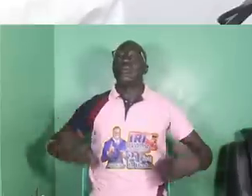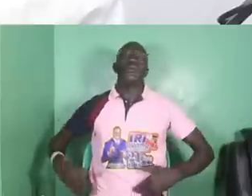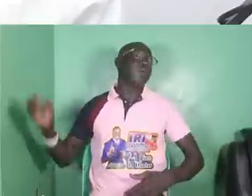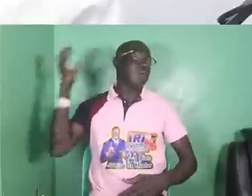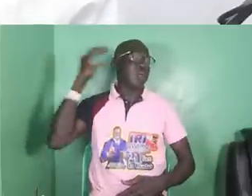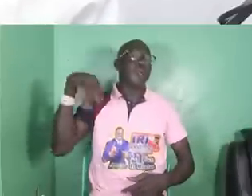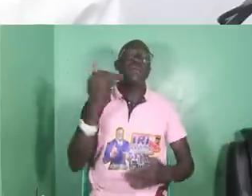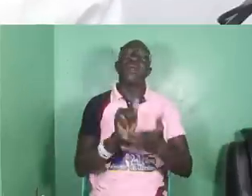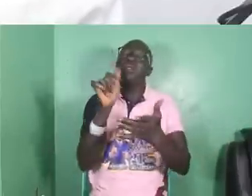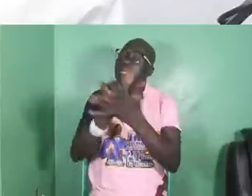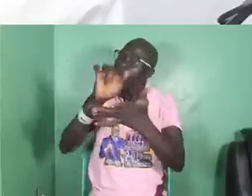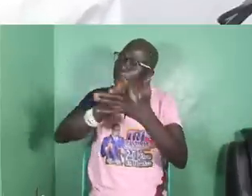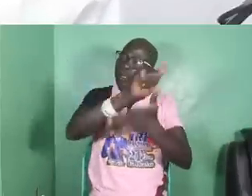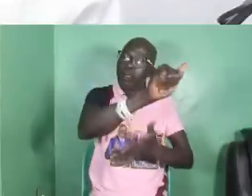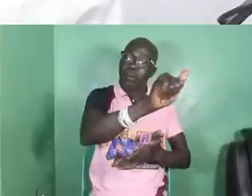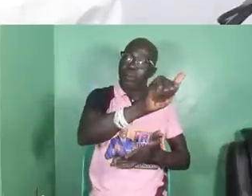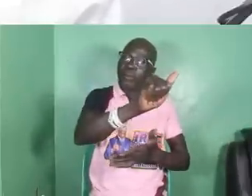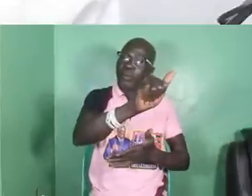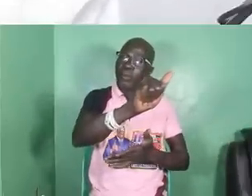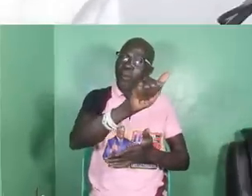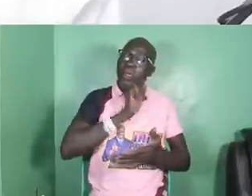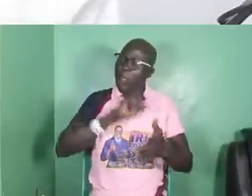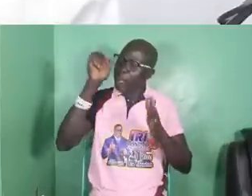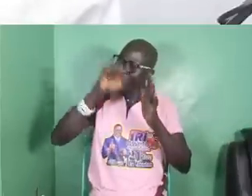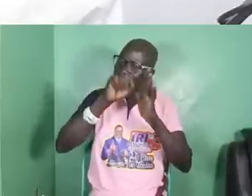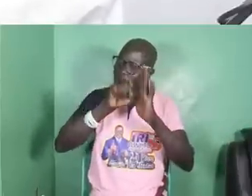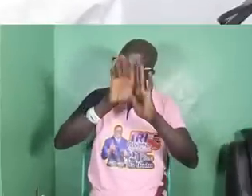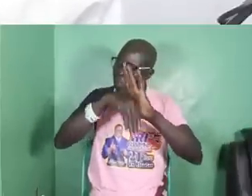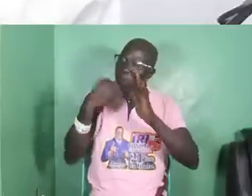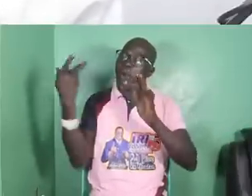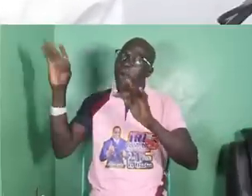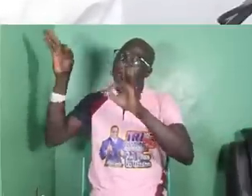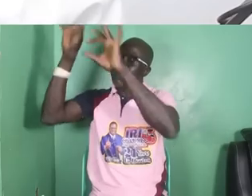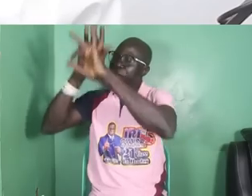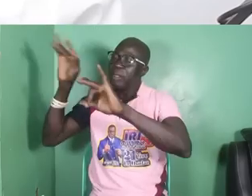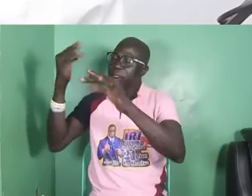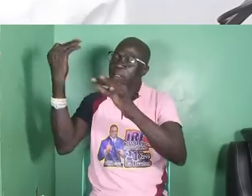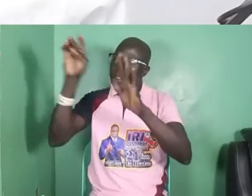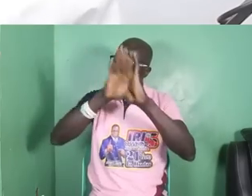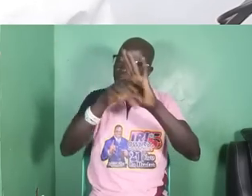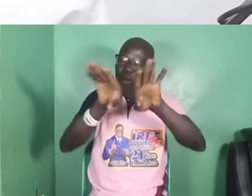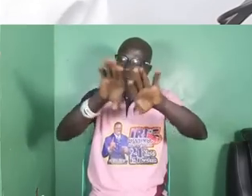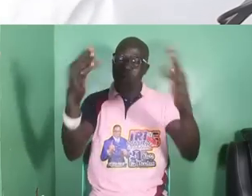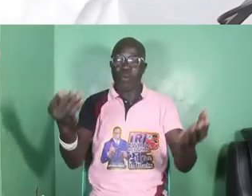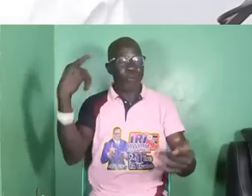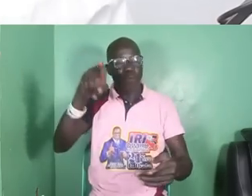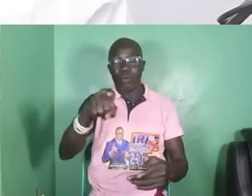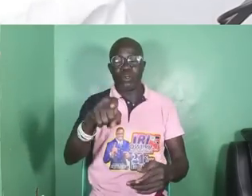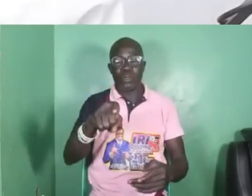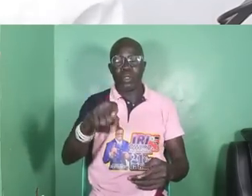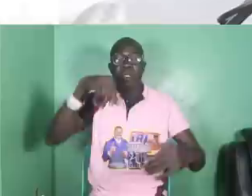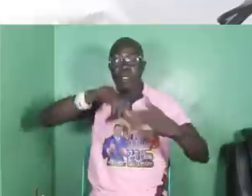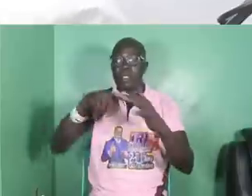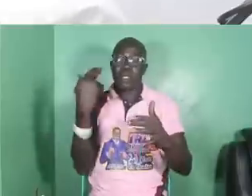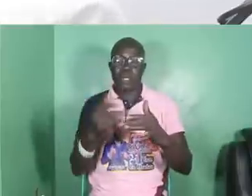Somebody is there in the Bible that believe. More kind of one for. I know the door of mercy for Le you. Amen. That door is open to them.